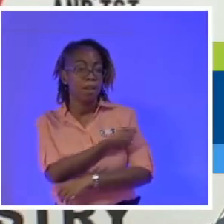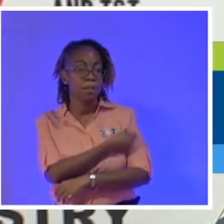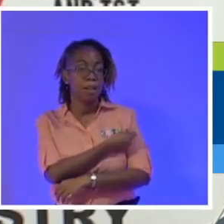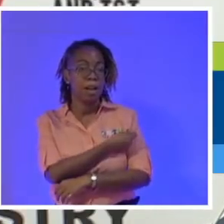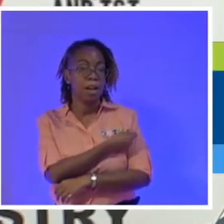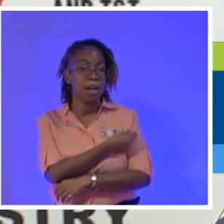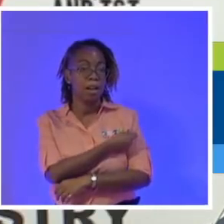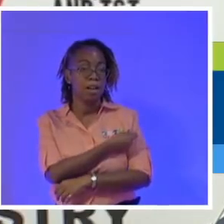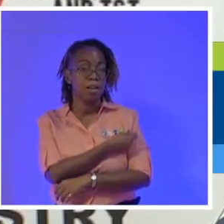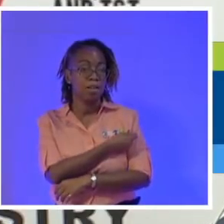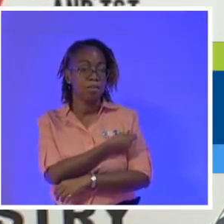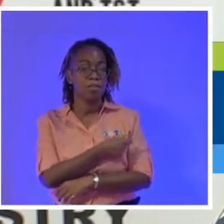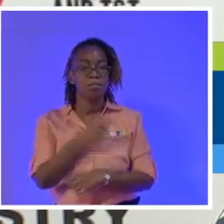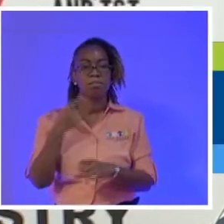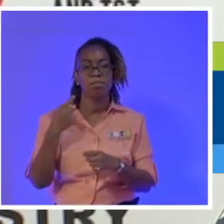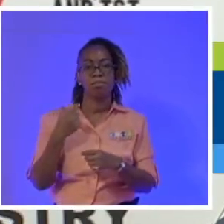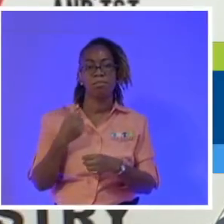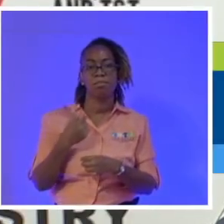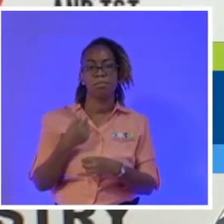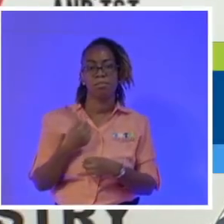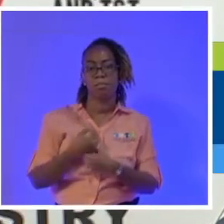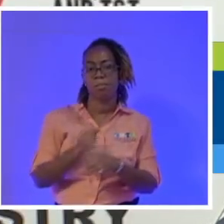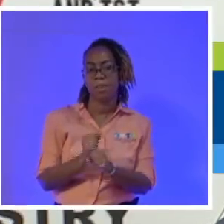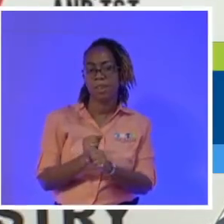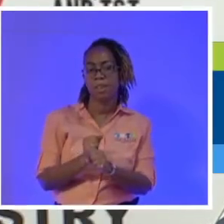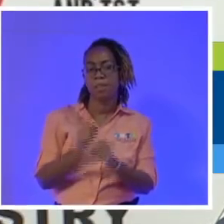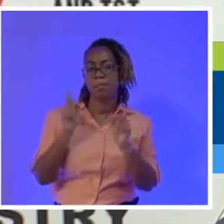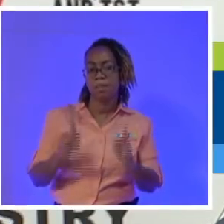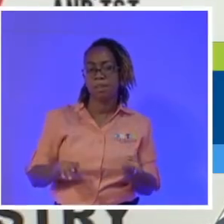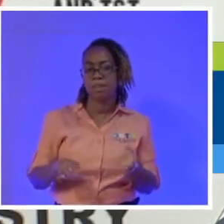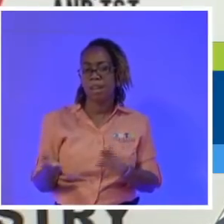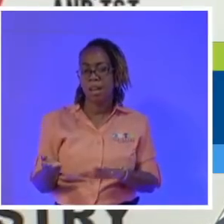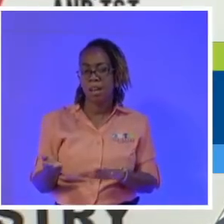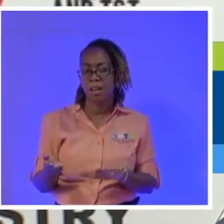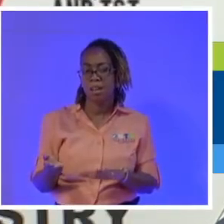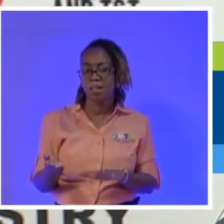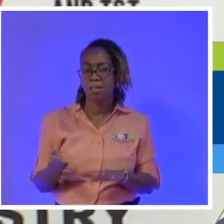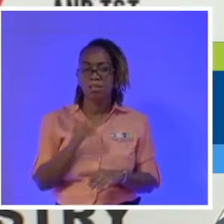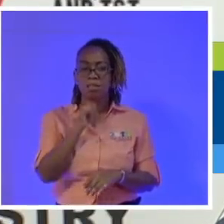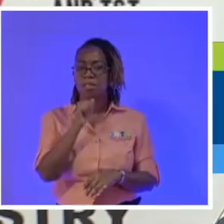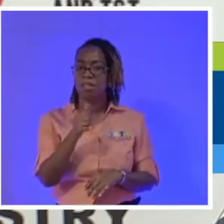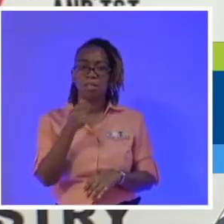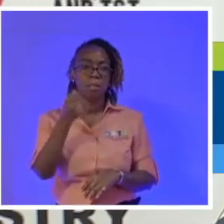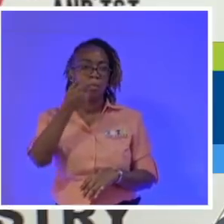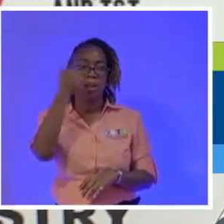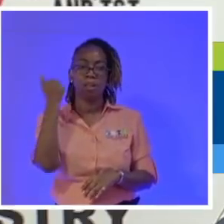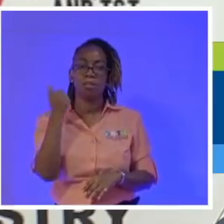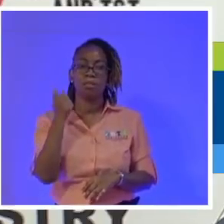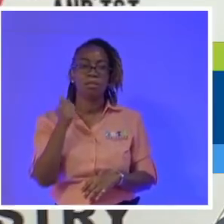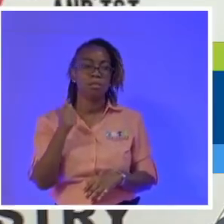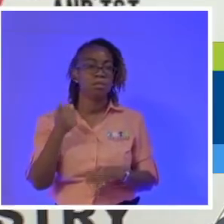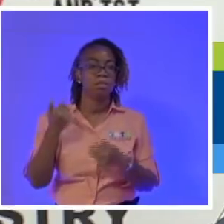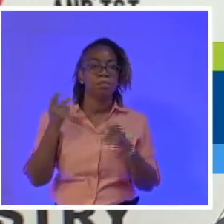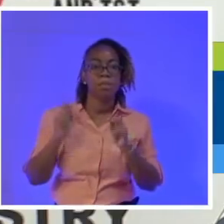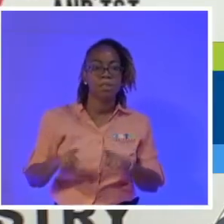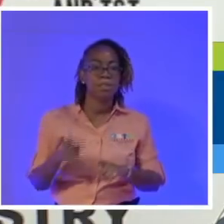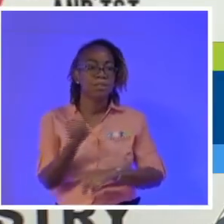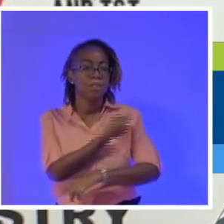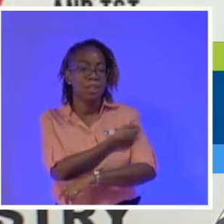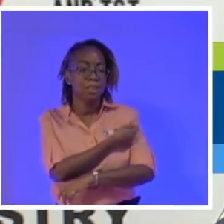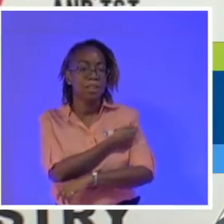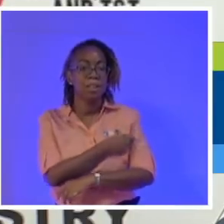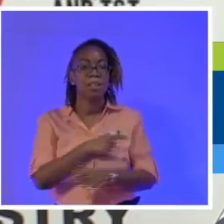Because just because two things happen close to each other, which is correlation, does